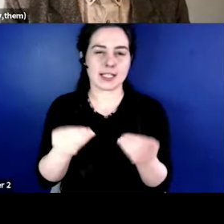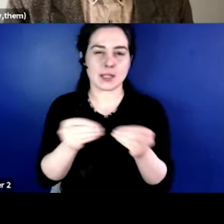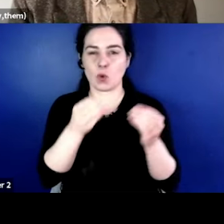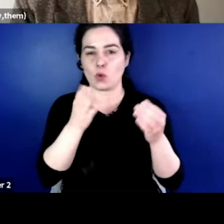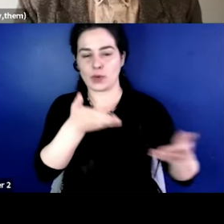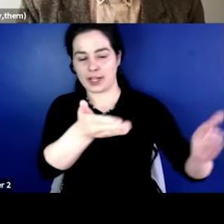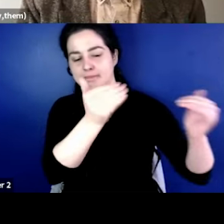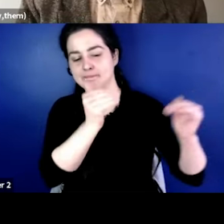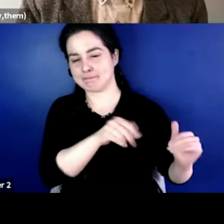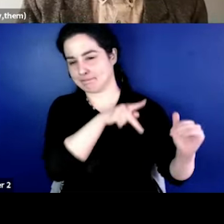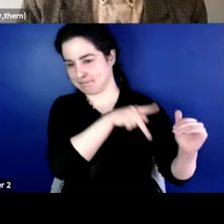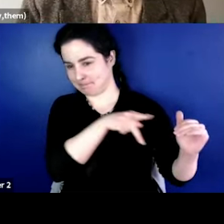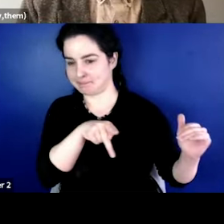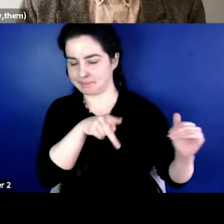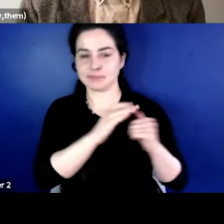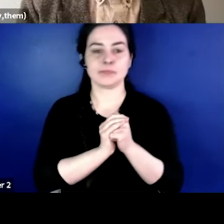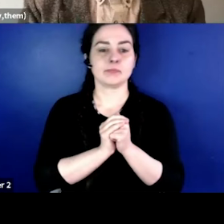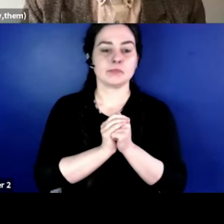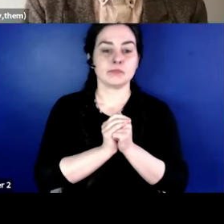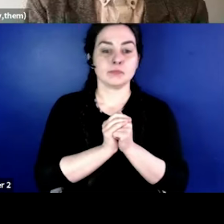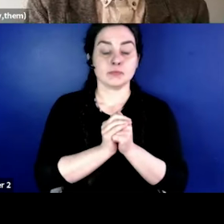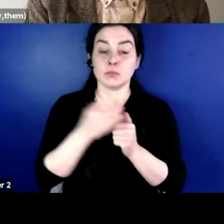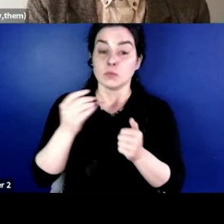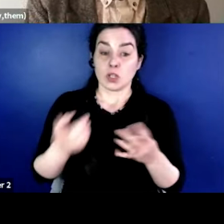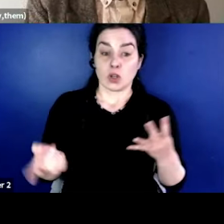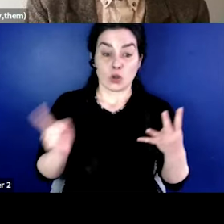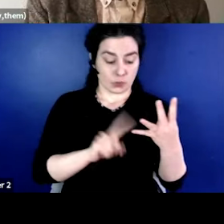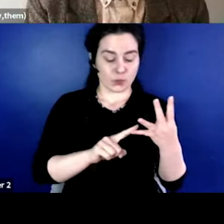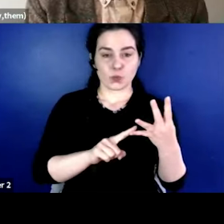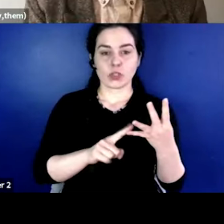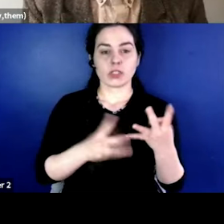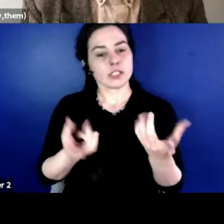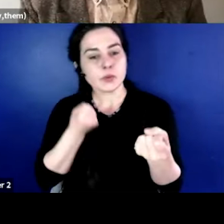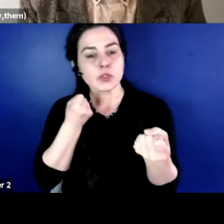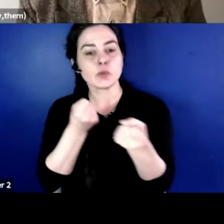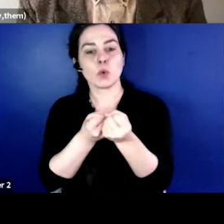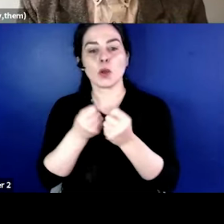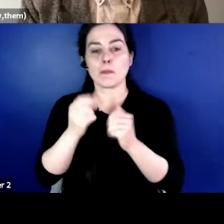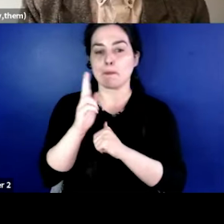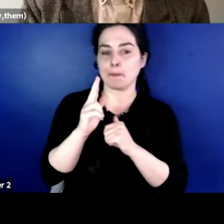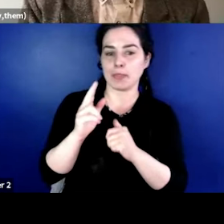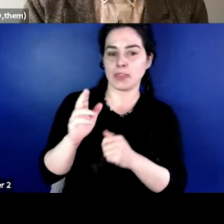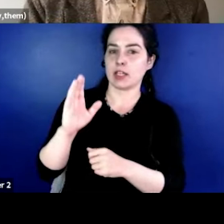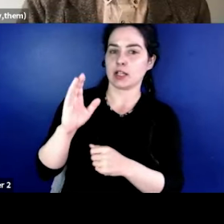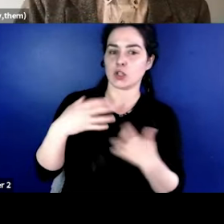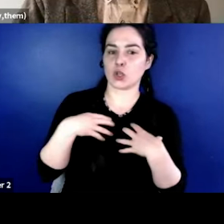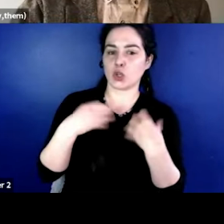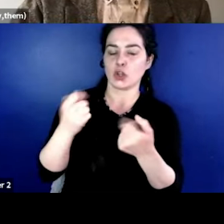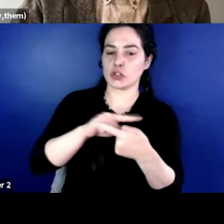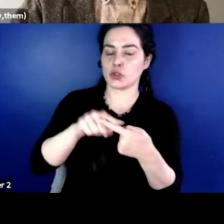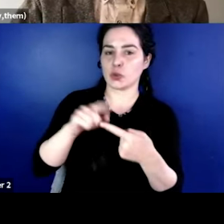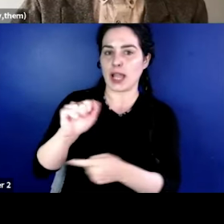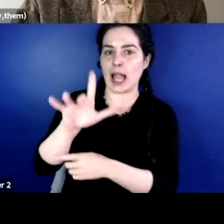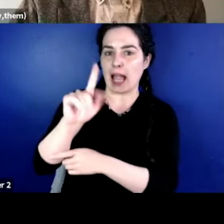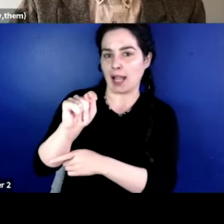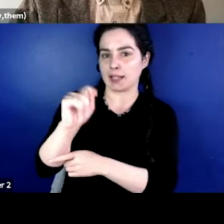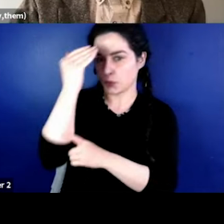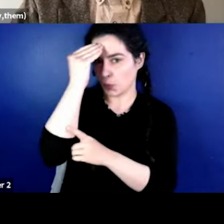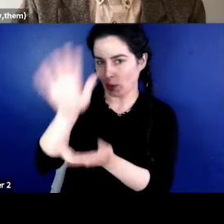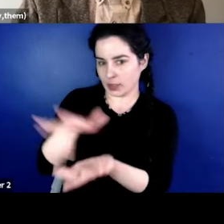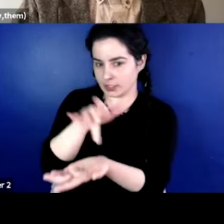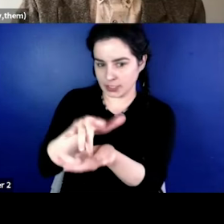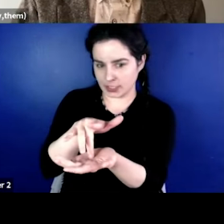We're also continuing to help build out the Knowledge Center. and showcase the incredible work that's happening across